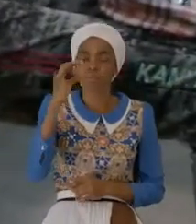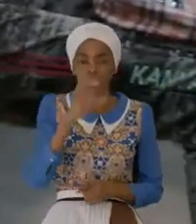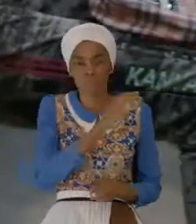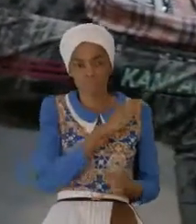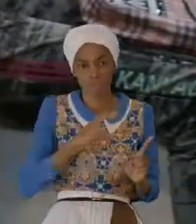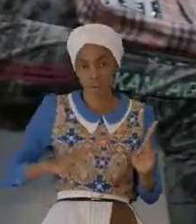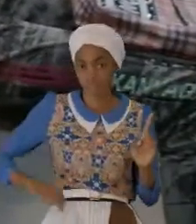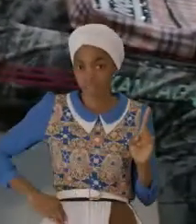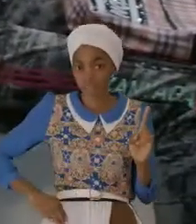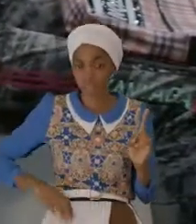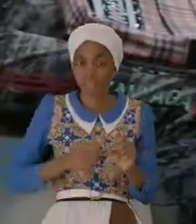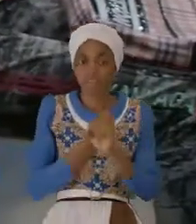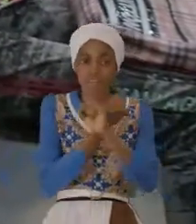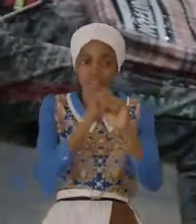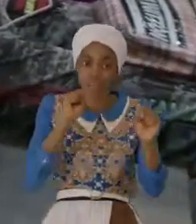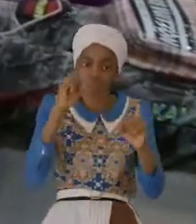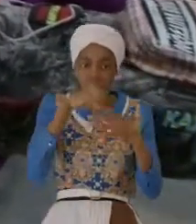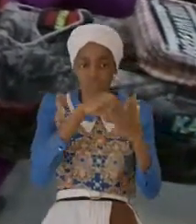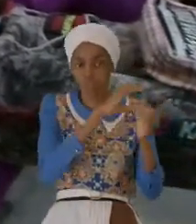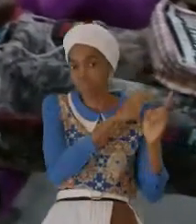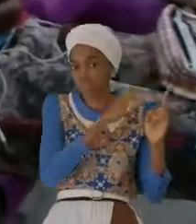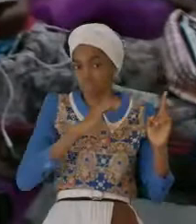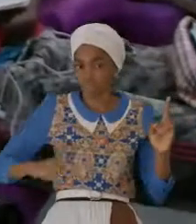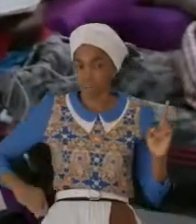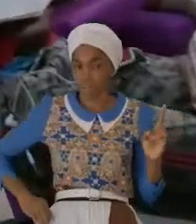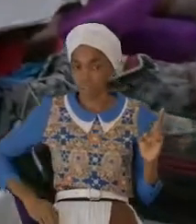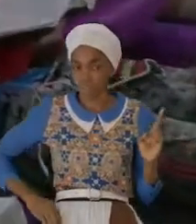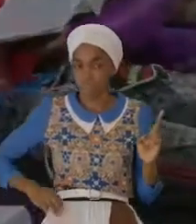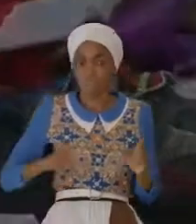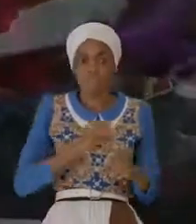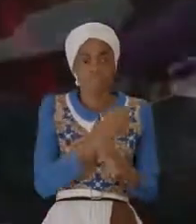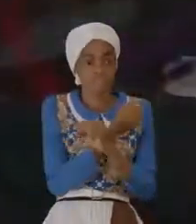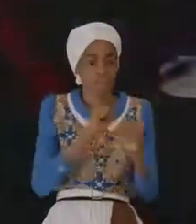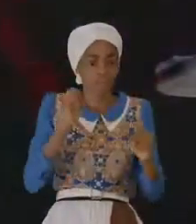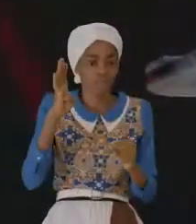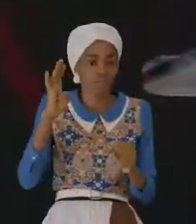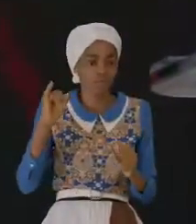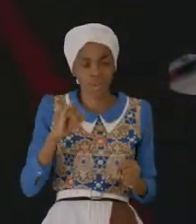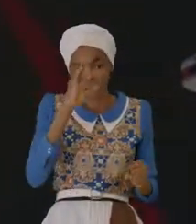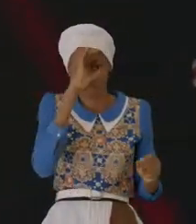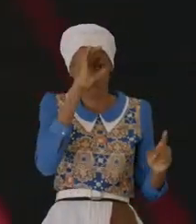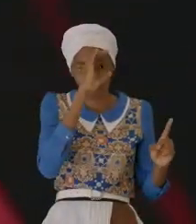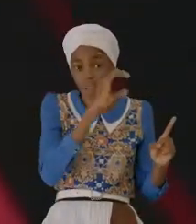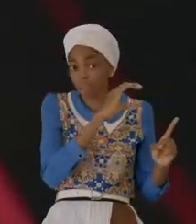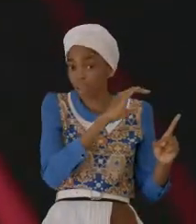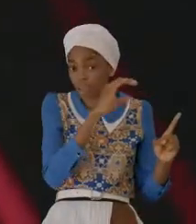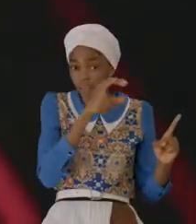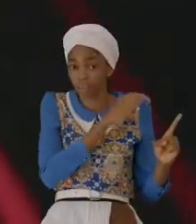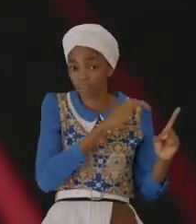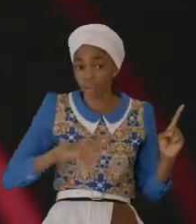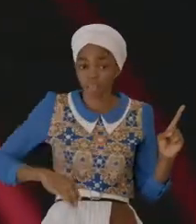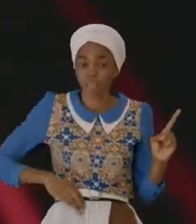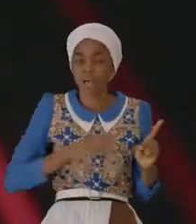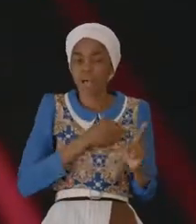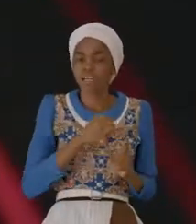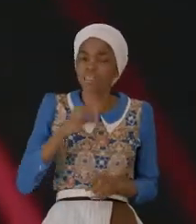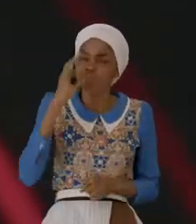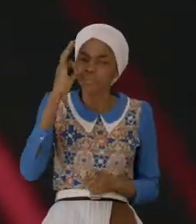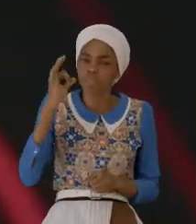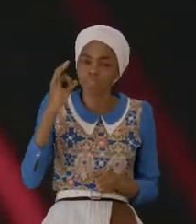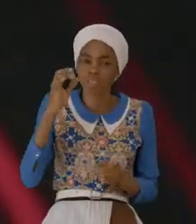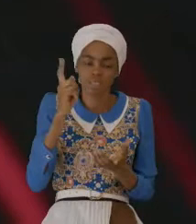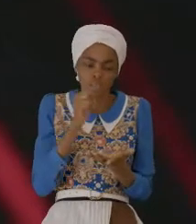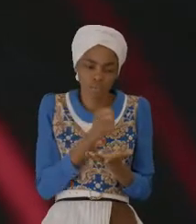salvation in Christ salvation by Christ he preaches the fact that Christ